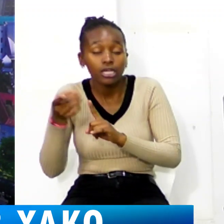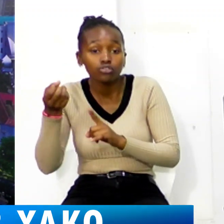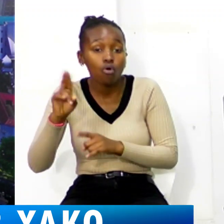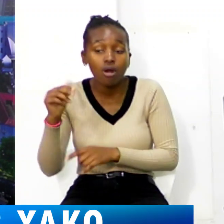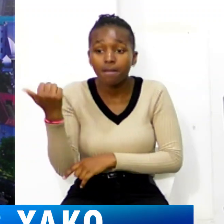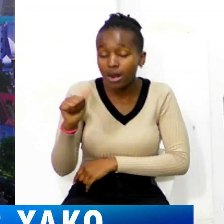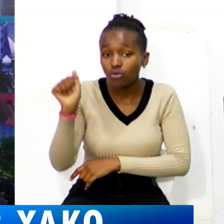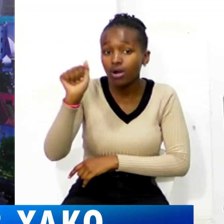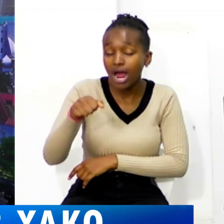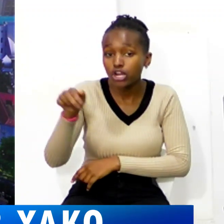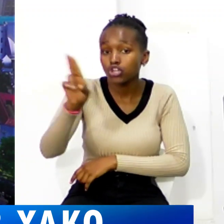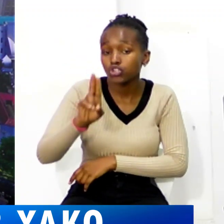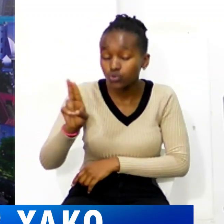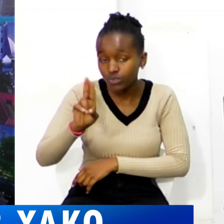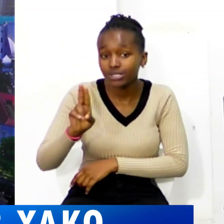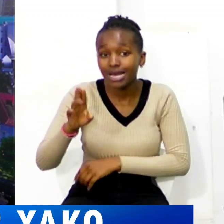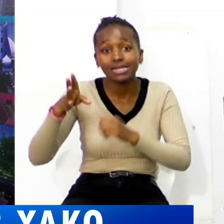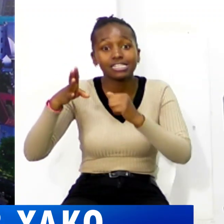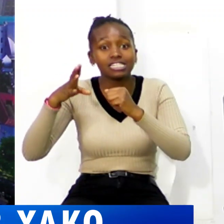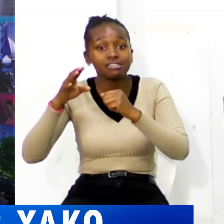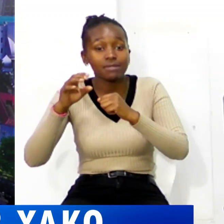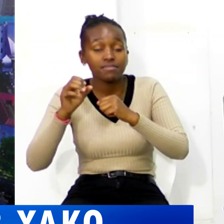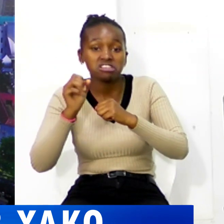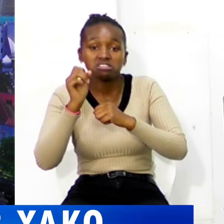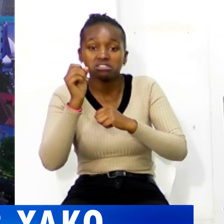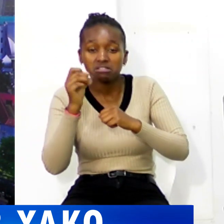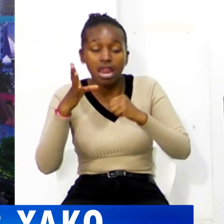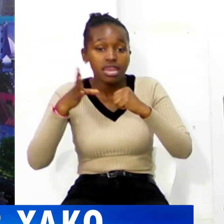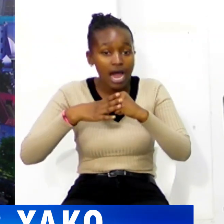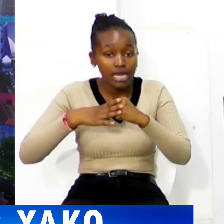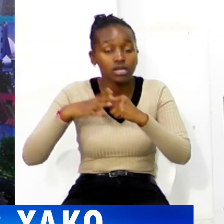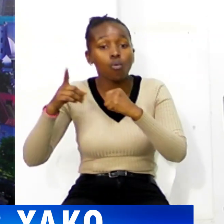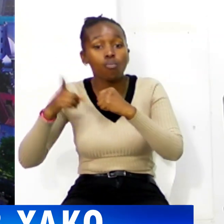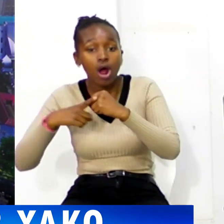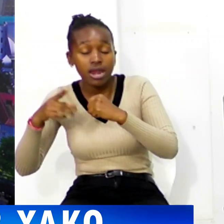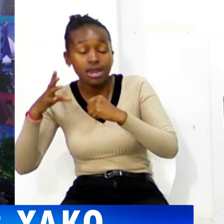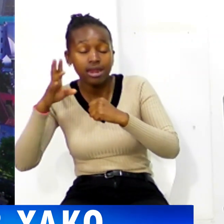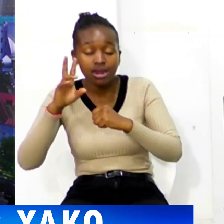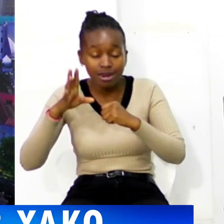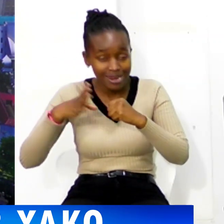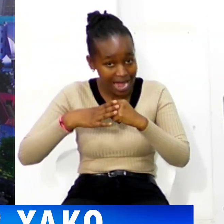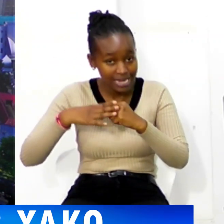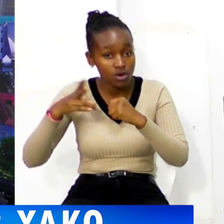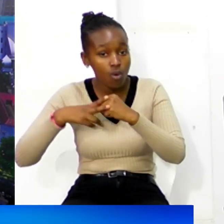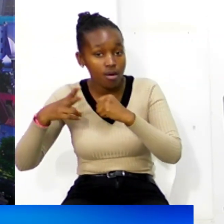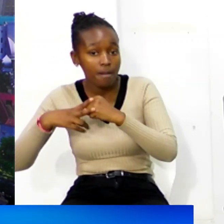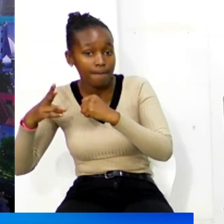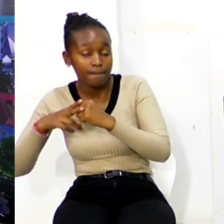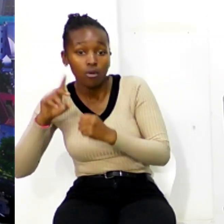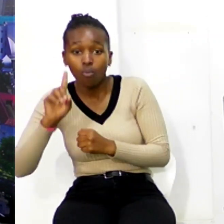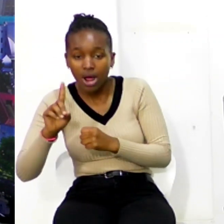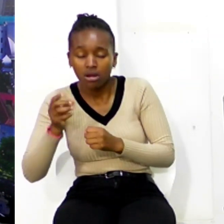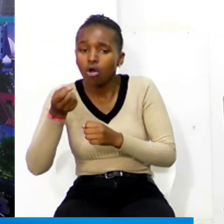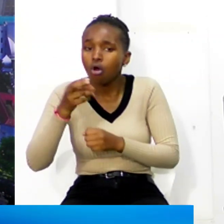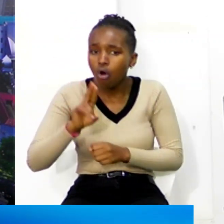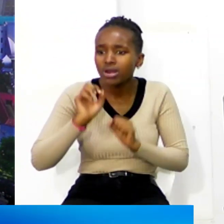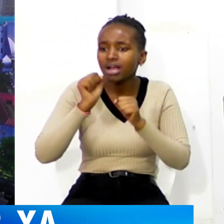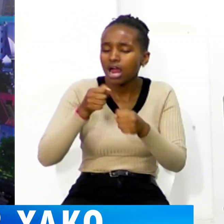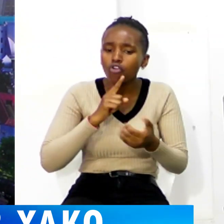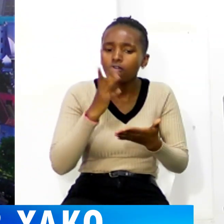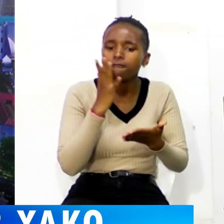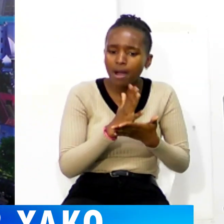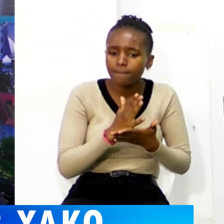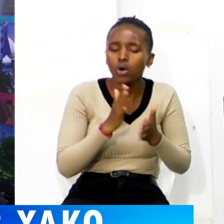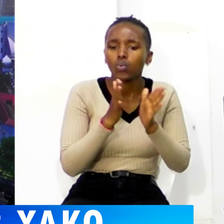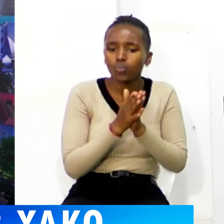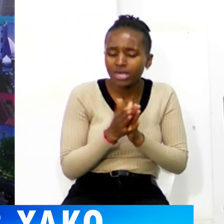or confirm with the person you are taking over the house from. Let them confirm to you that they received the token and they're updated. And